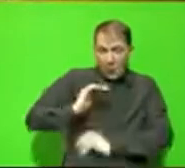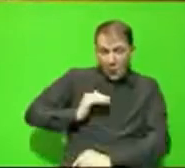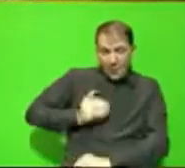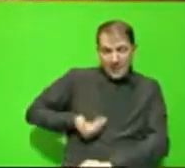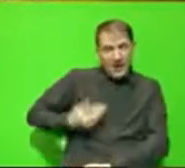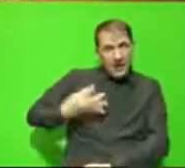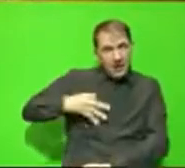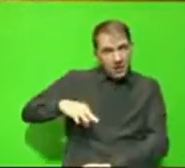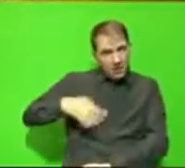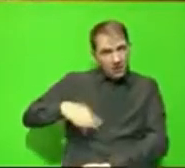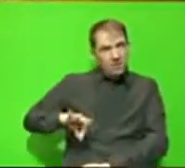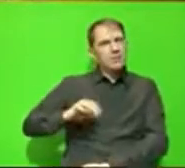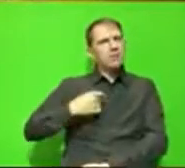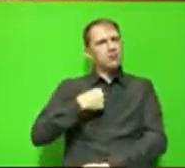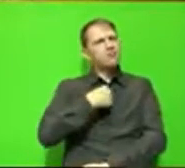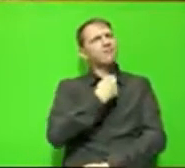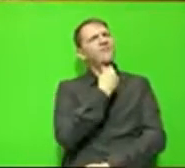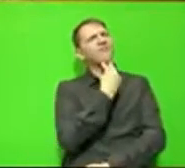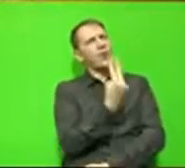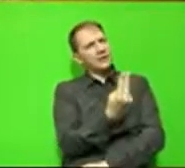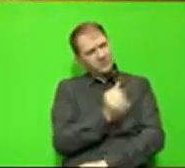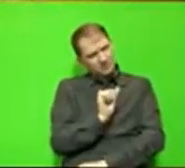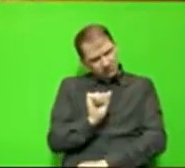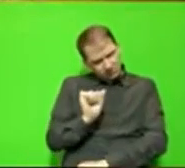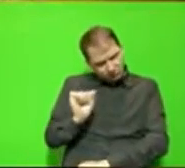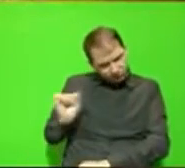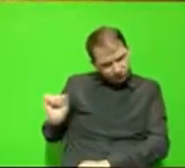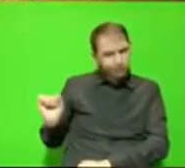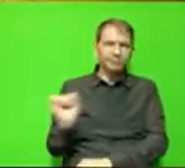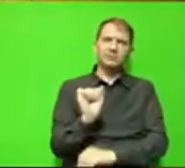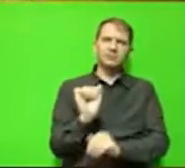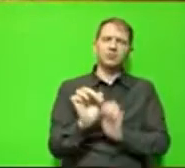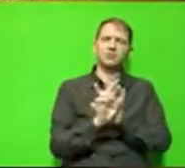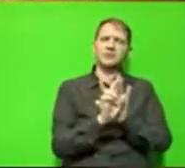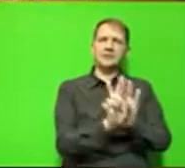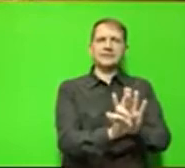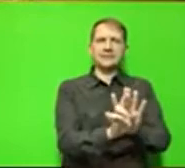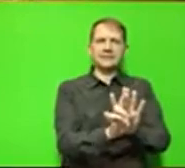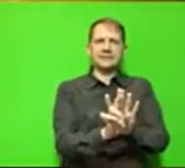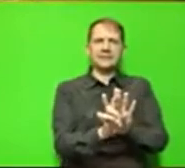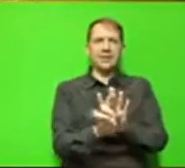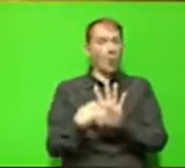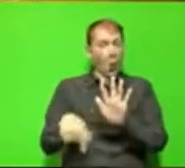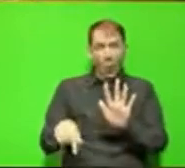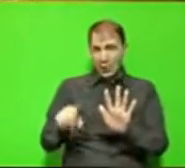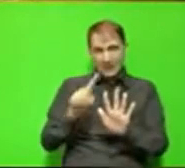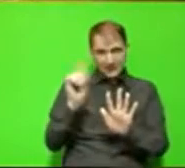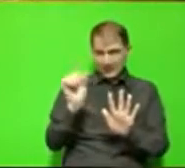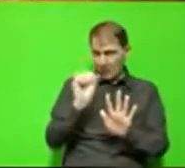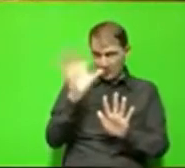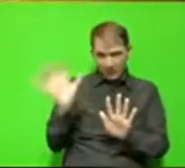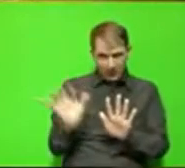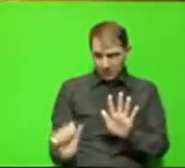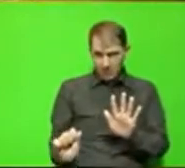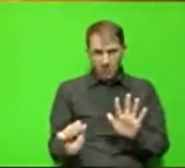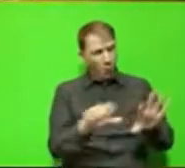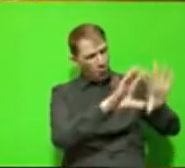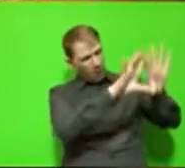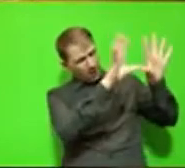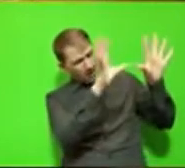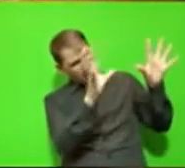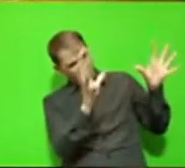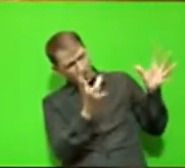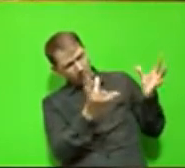to be their voices, and for the women and girls worldwide whose fight for dignity, safety